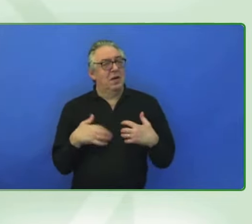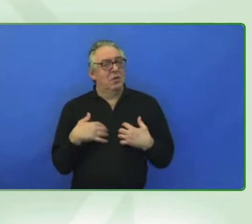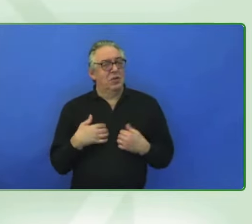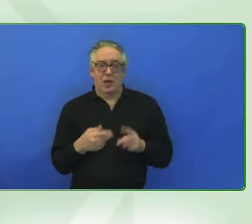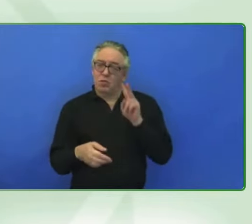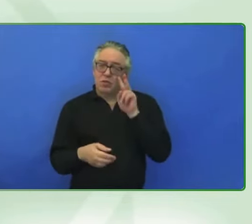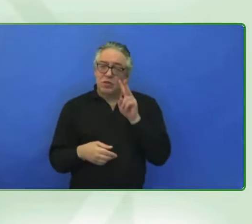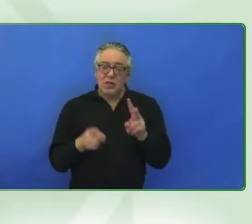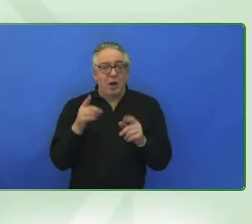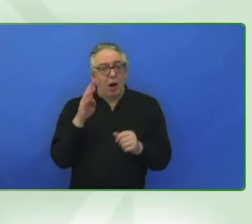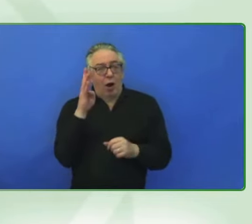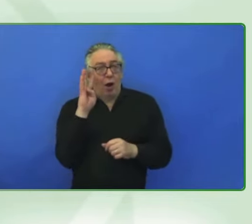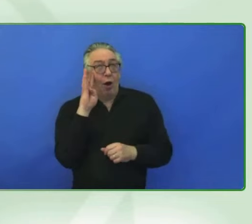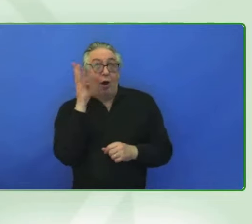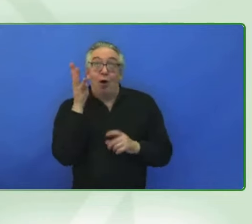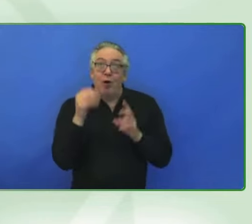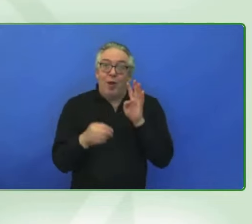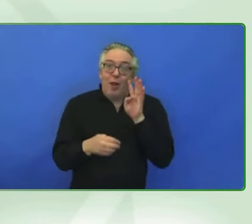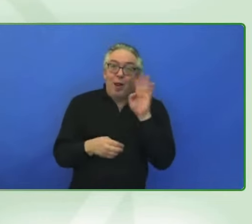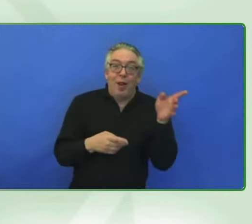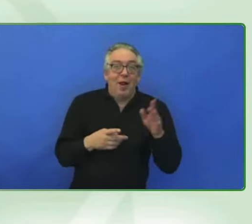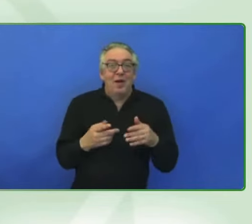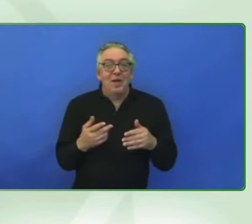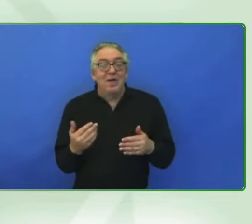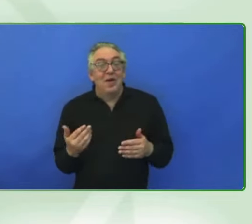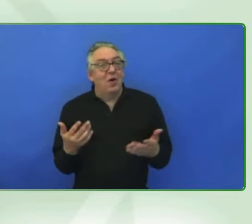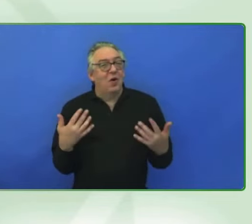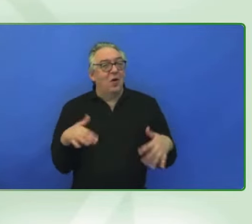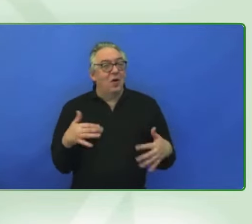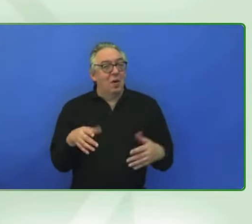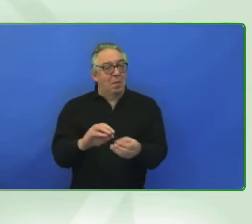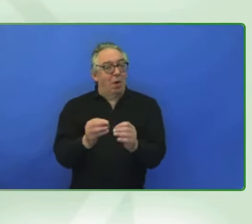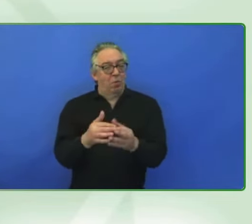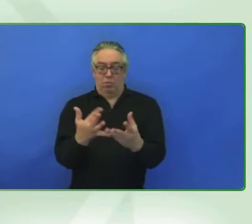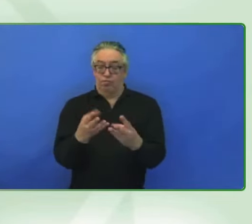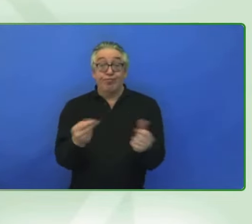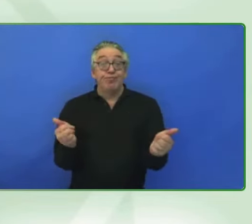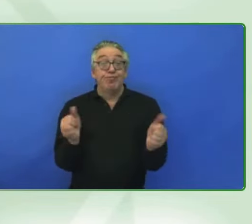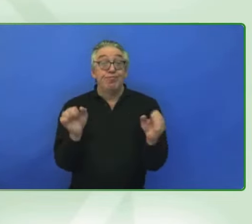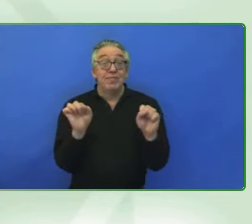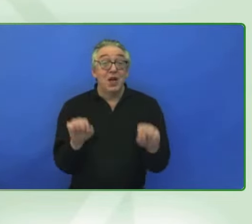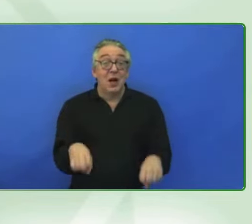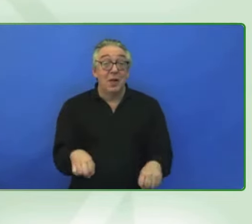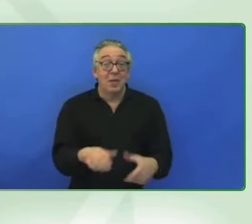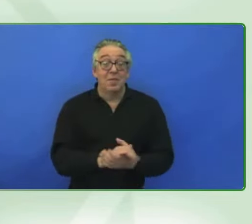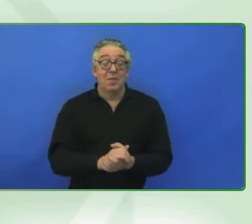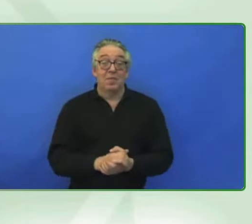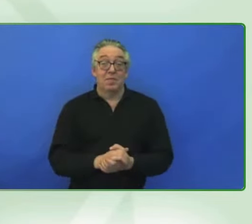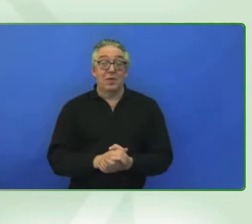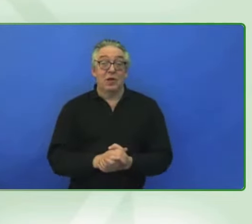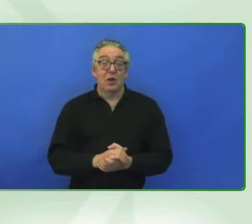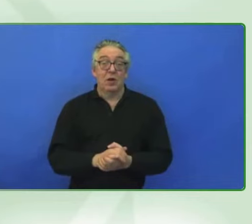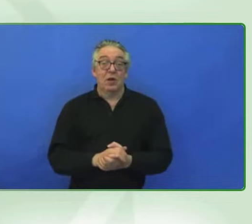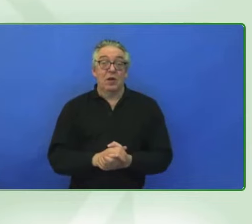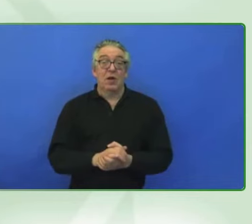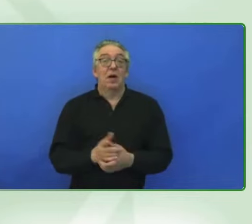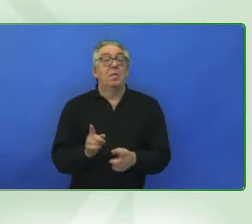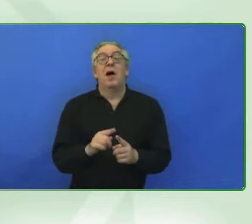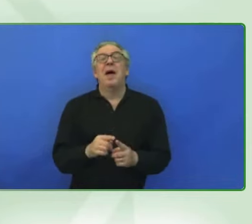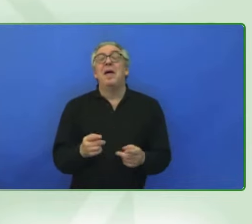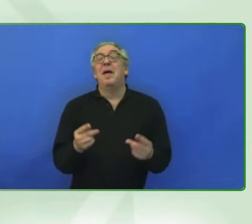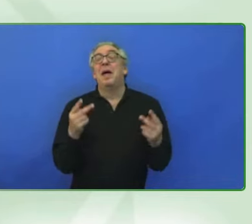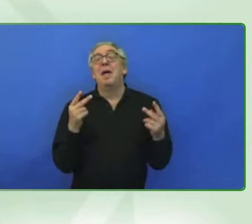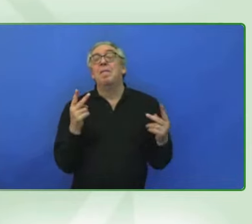solutions that can fix problems, and that the important thing is the outcome. If someone can manage to use the